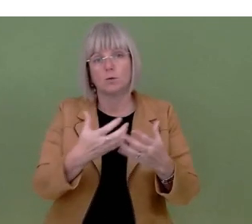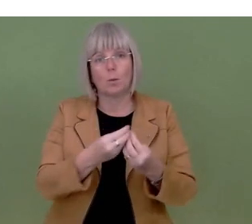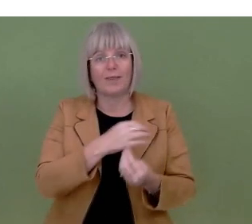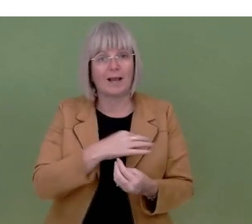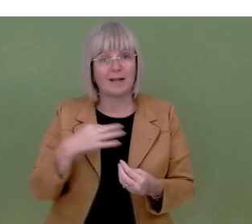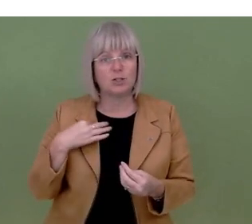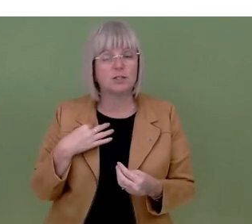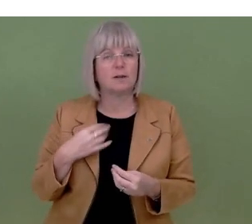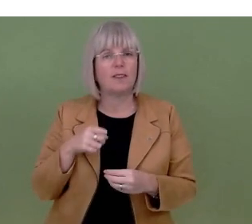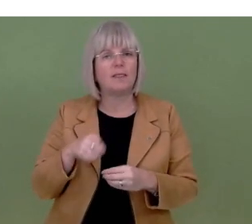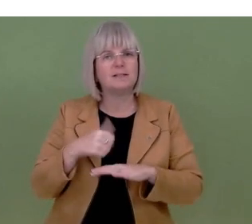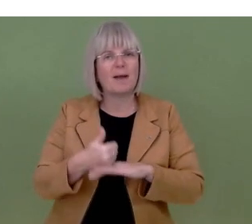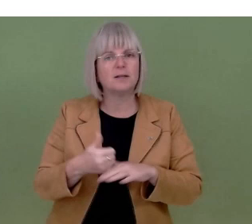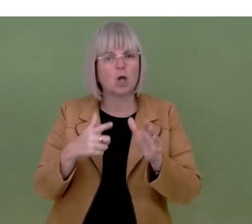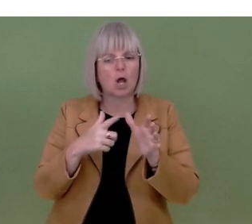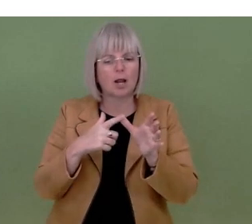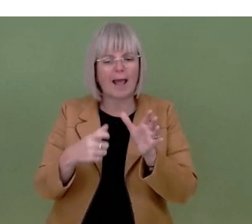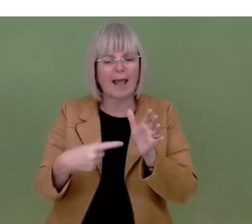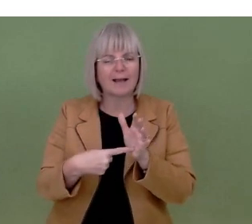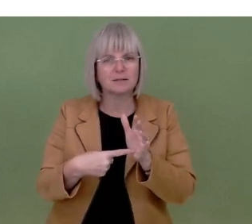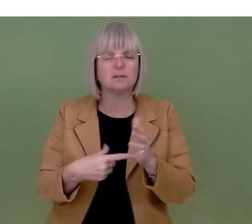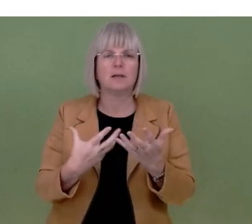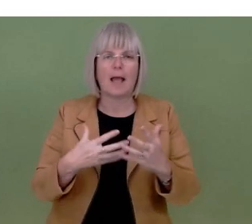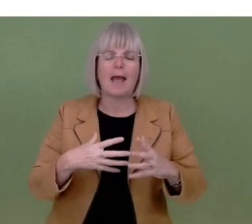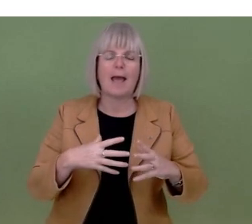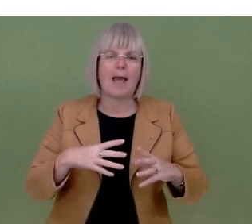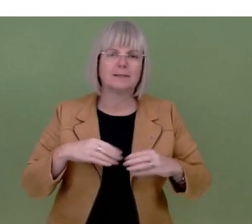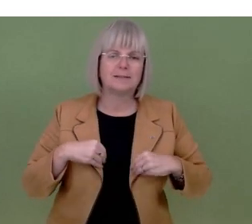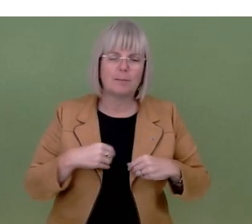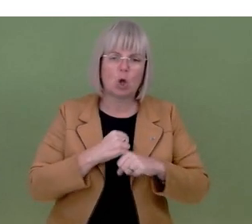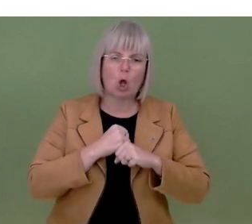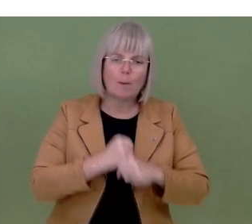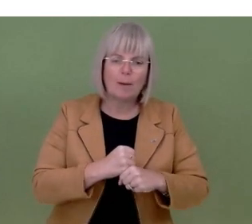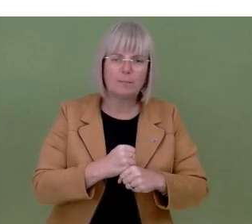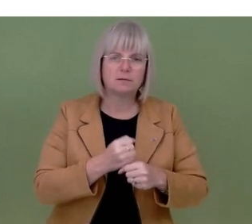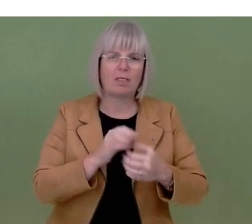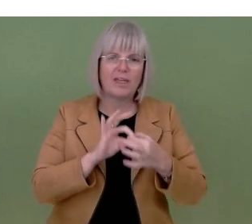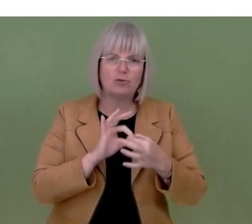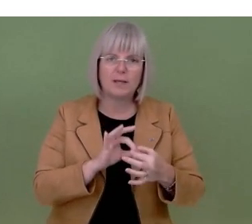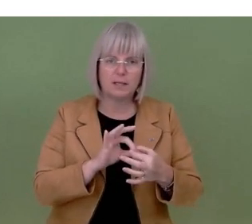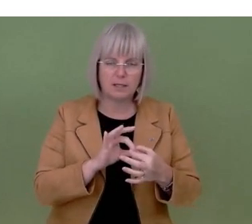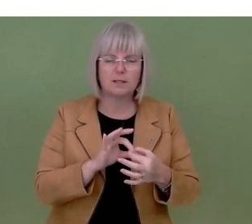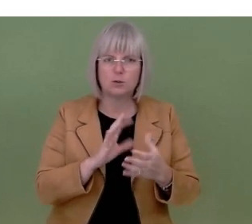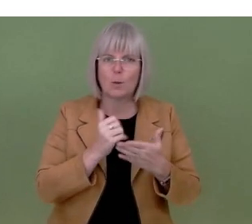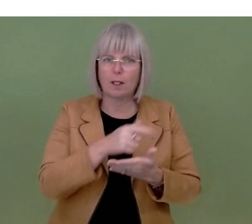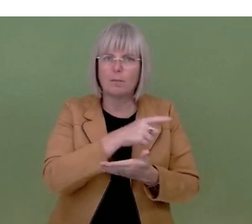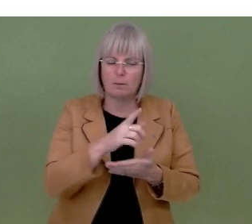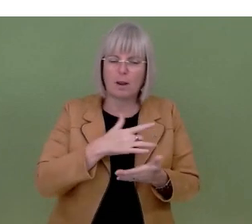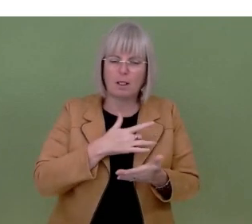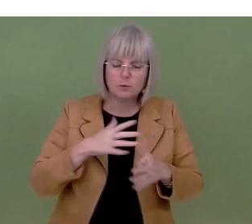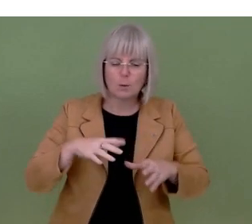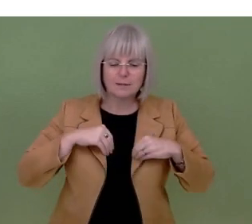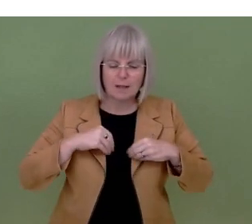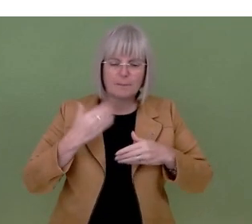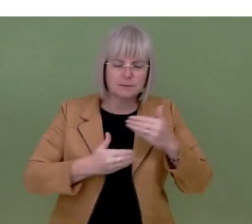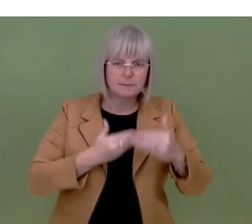ACT principles, so acceptance and commitment therapy, to help people live alongside their symptoms. And then we have a psychotherapy offering, which is